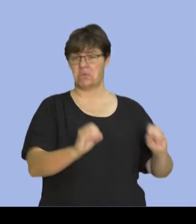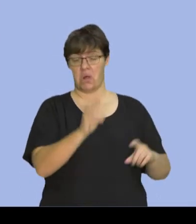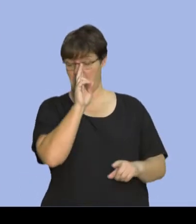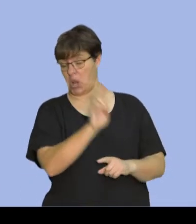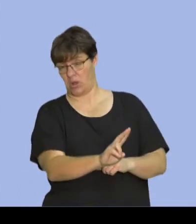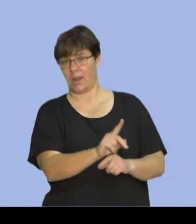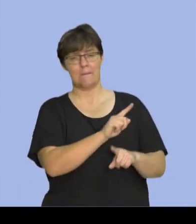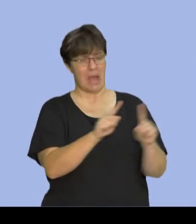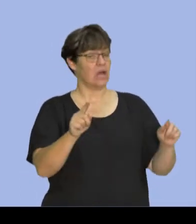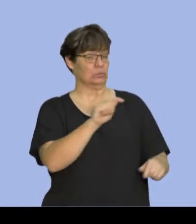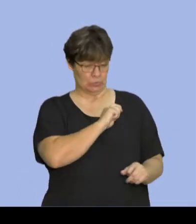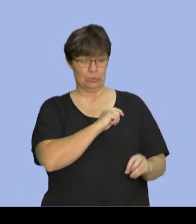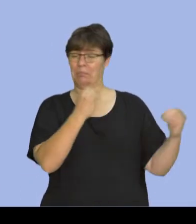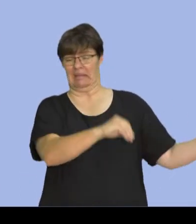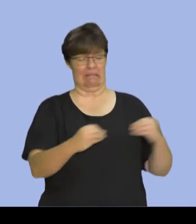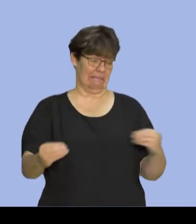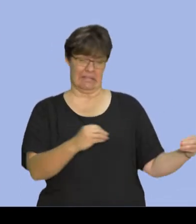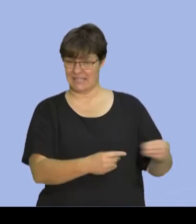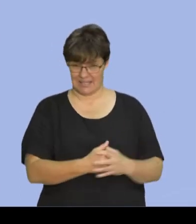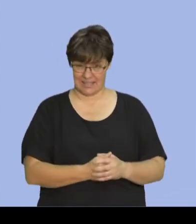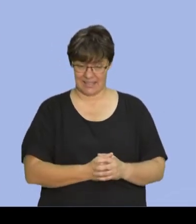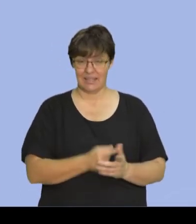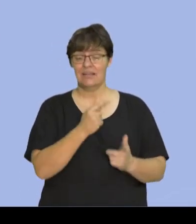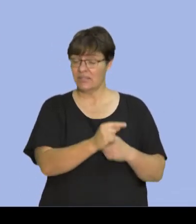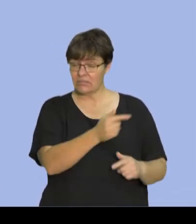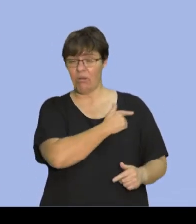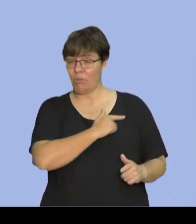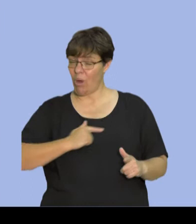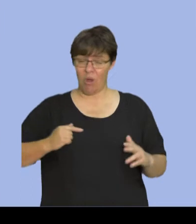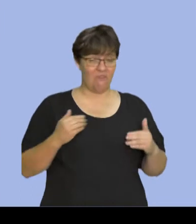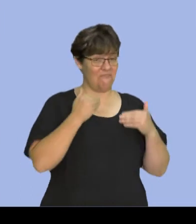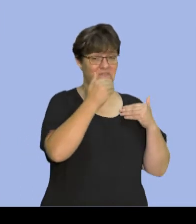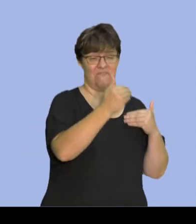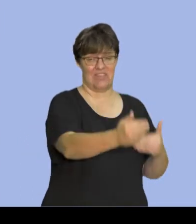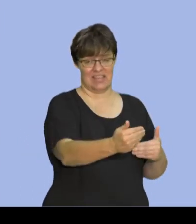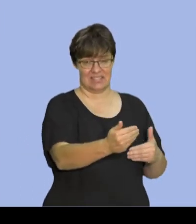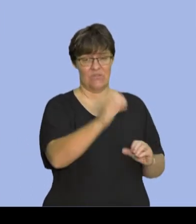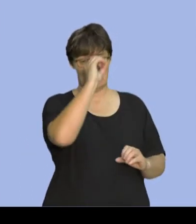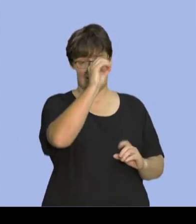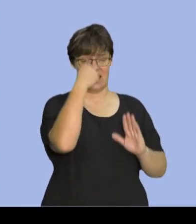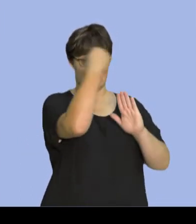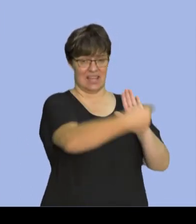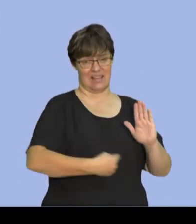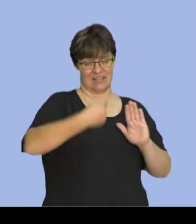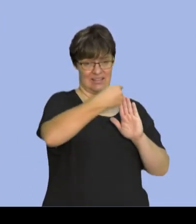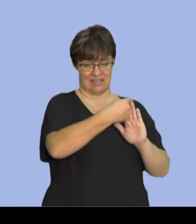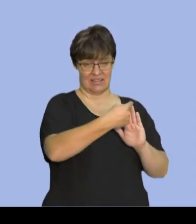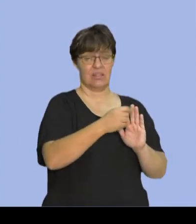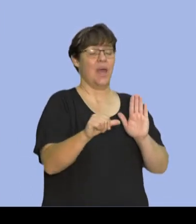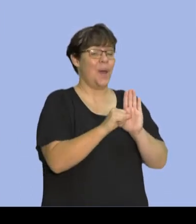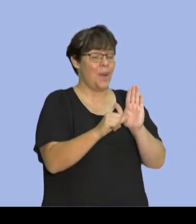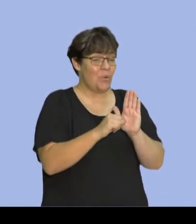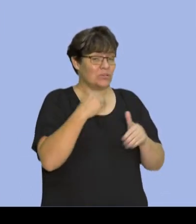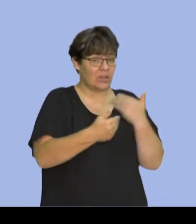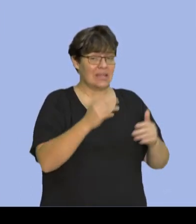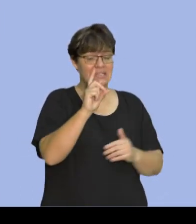are quite the opposite. What happens is that this is the longest phase of the cell cycle, during which an important